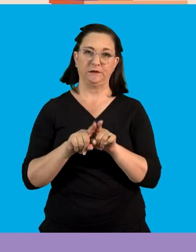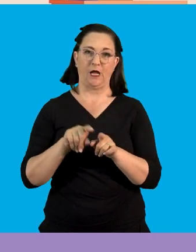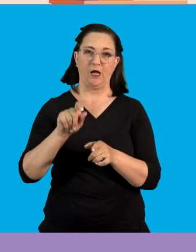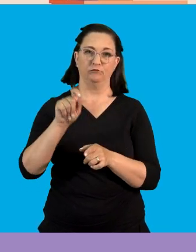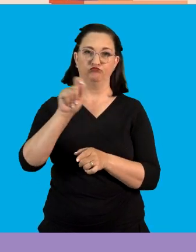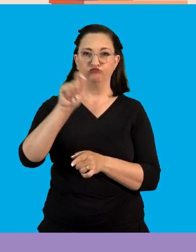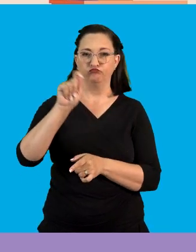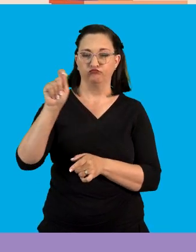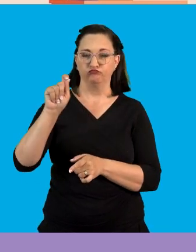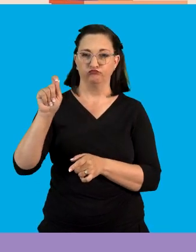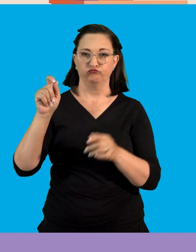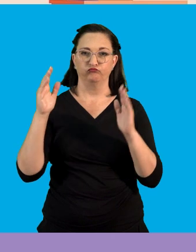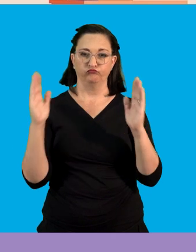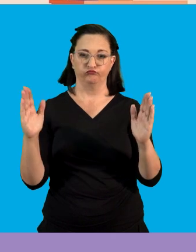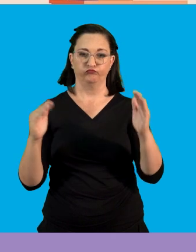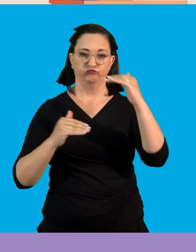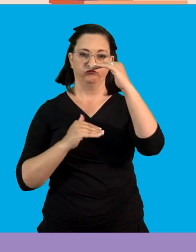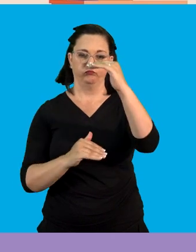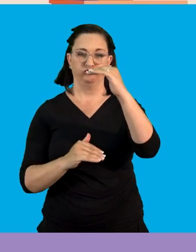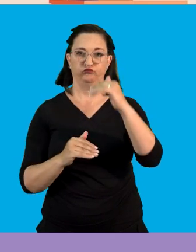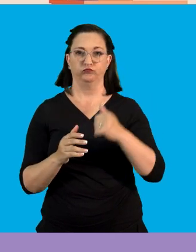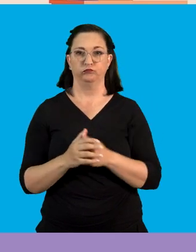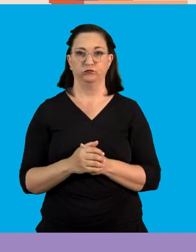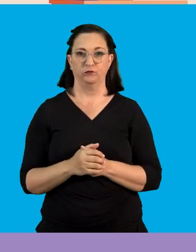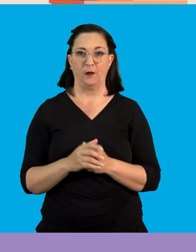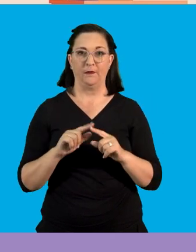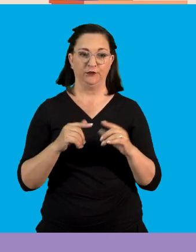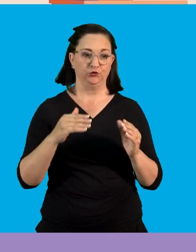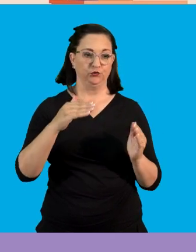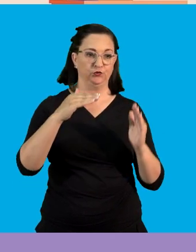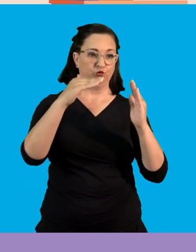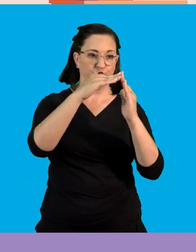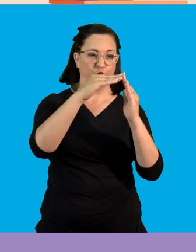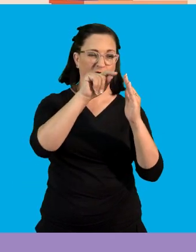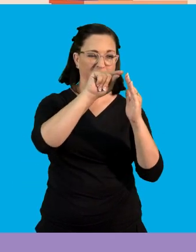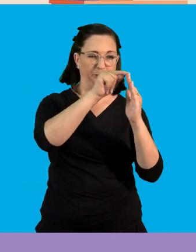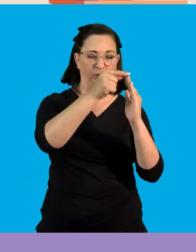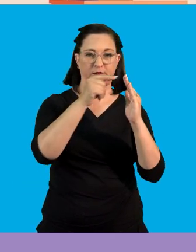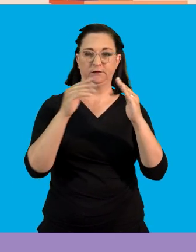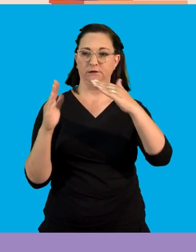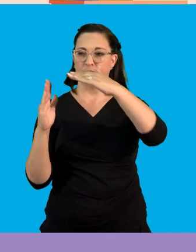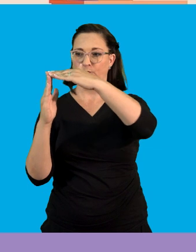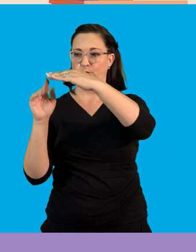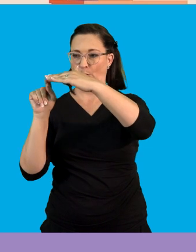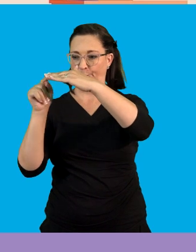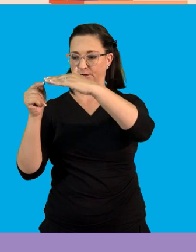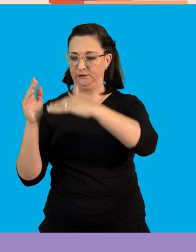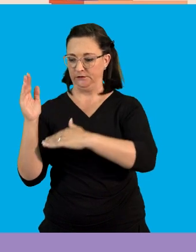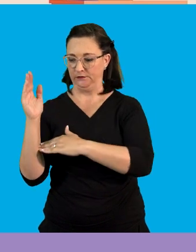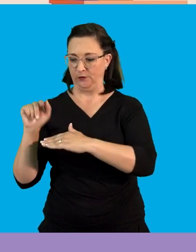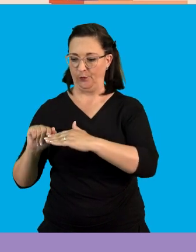chalkboard, which would have 4 sides, and all those 4 sides are joined together at